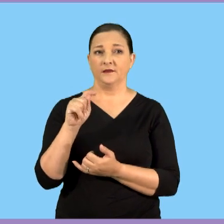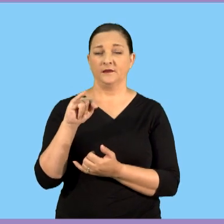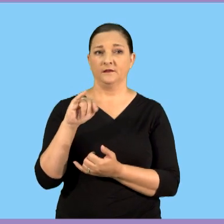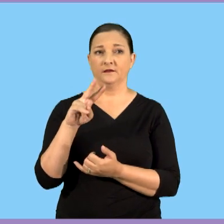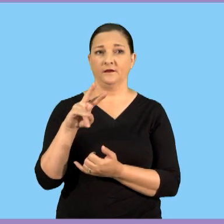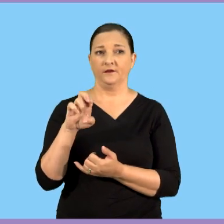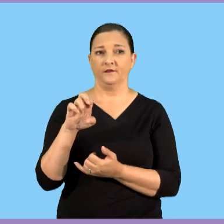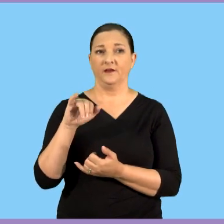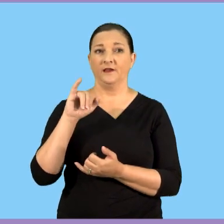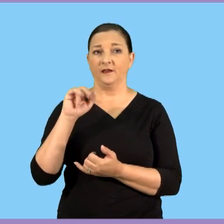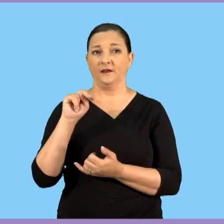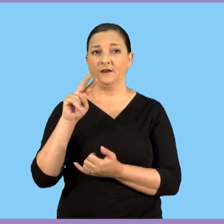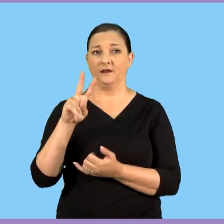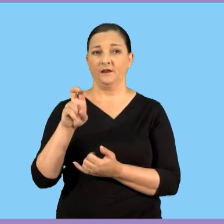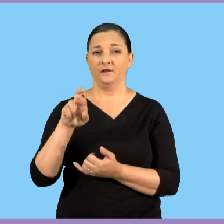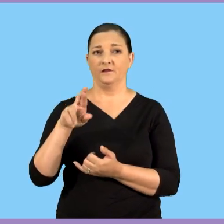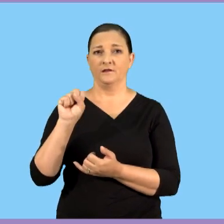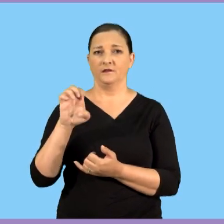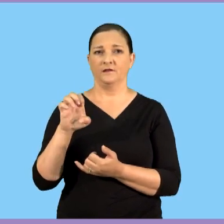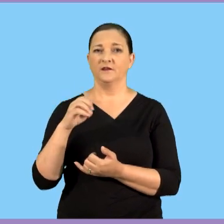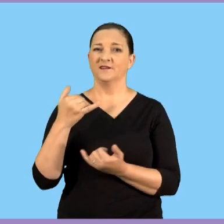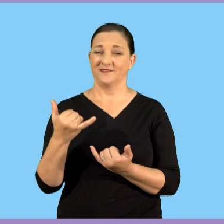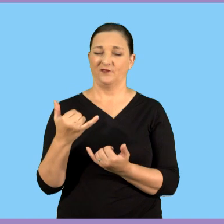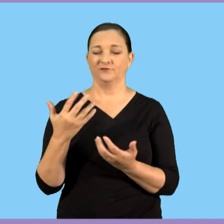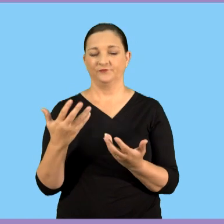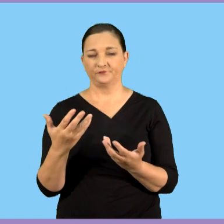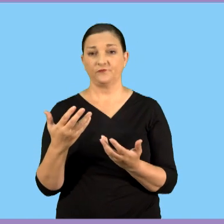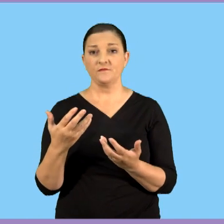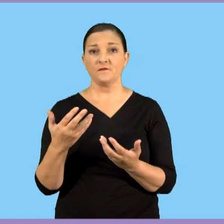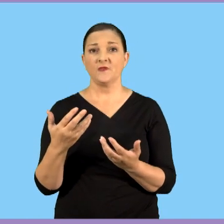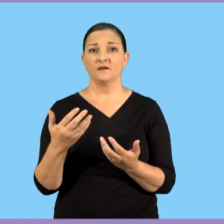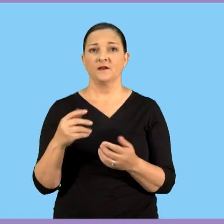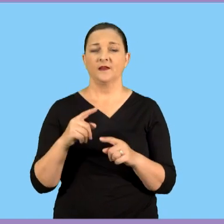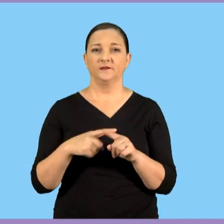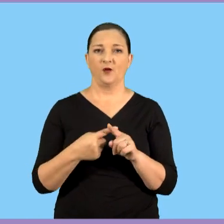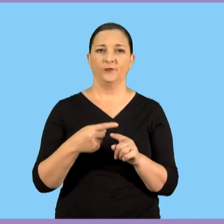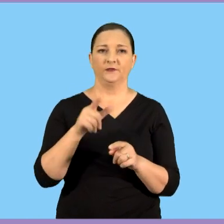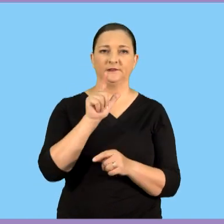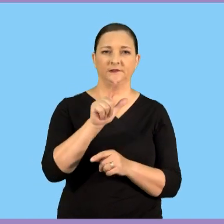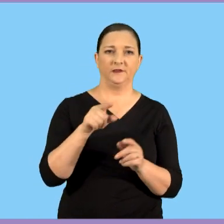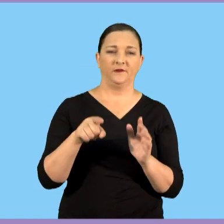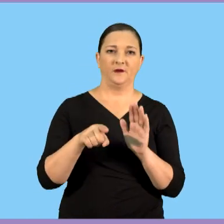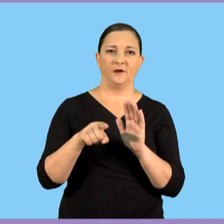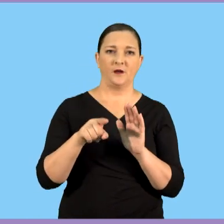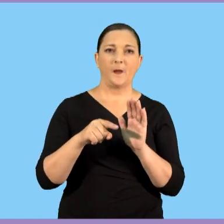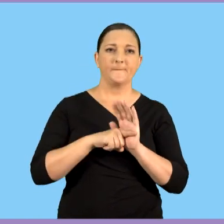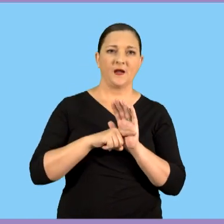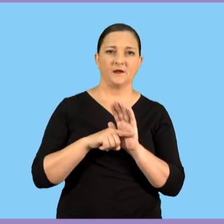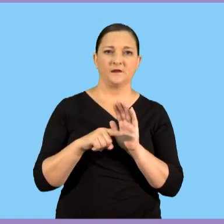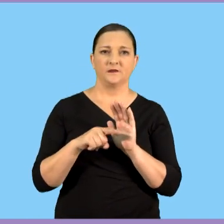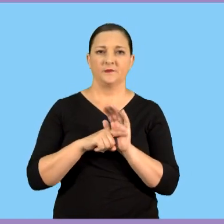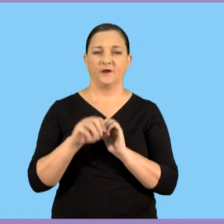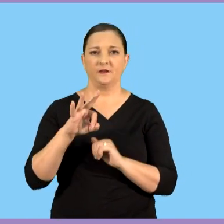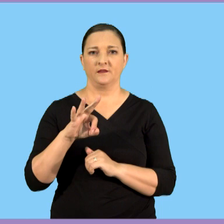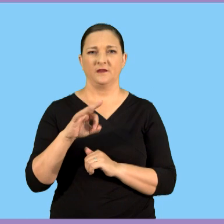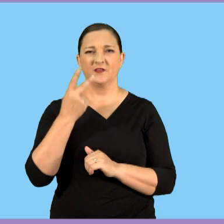For example, if I have 7 minus negative 3, so because we are subtracting, we can see there